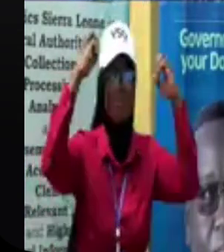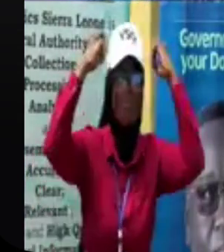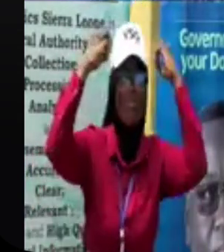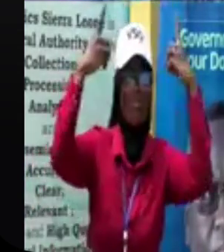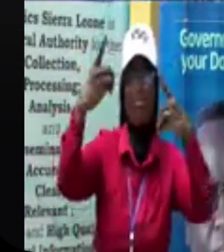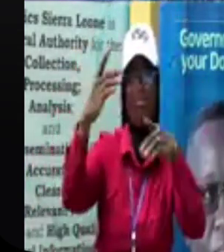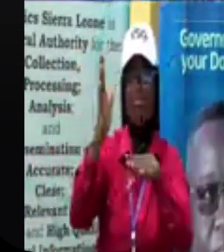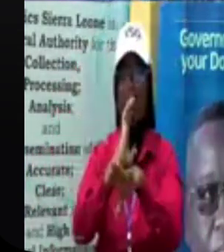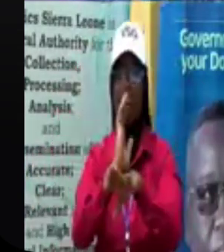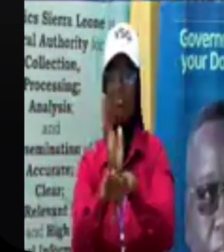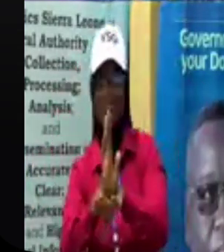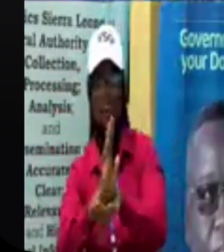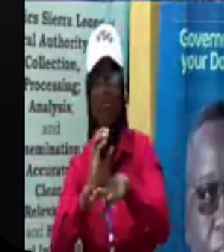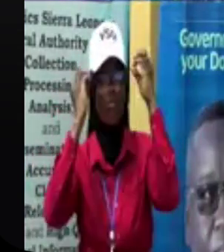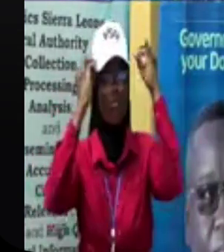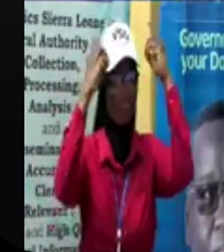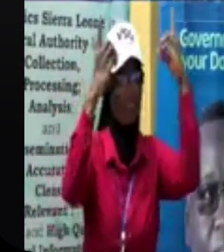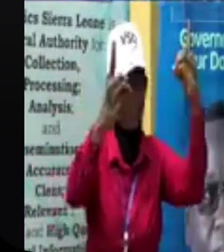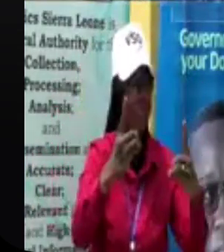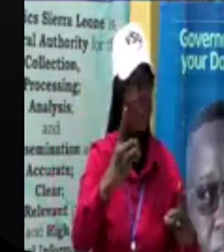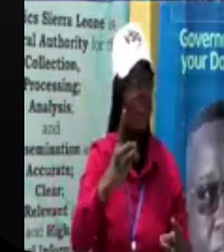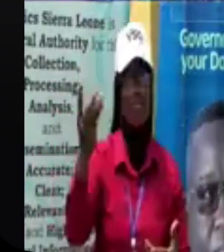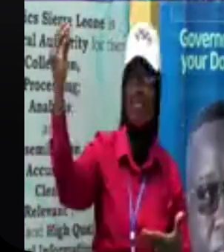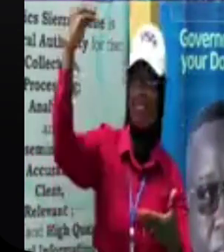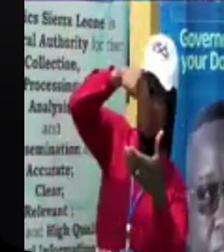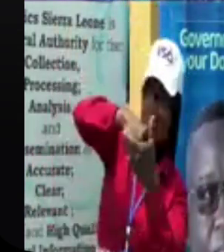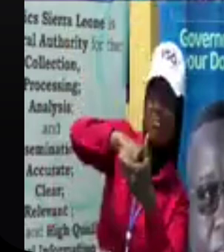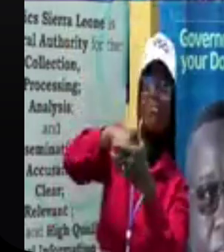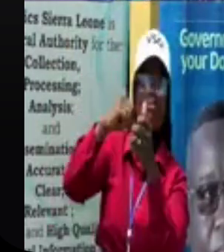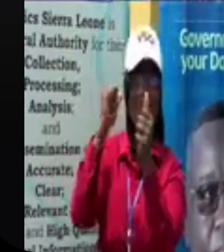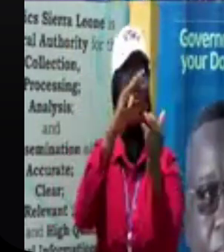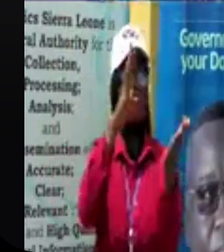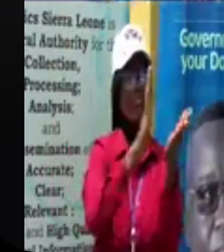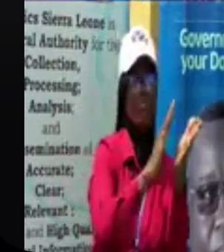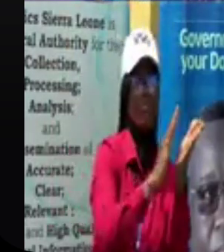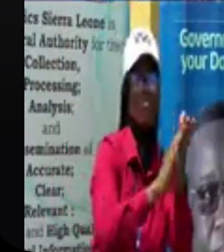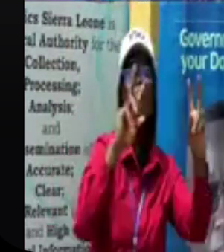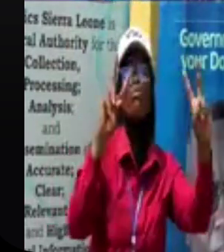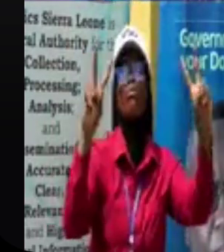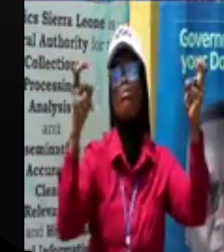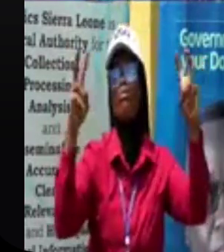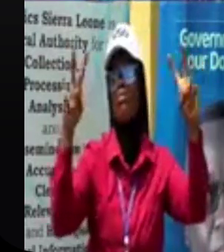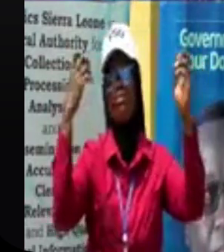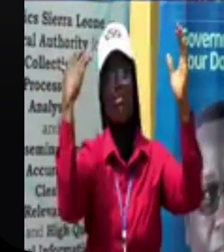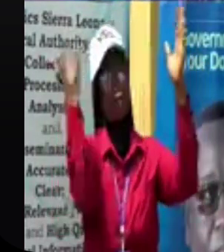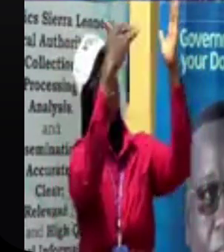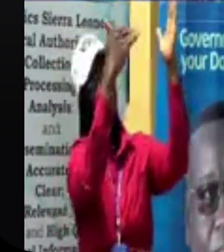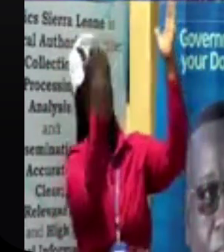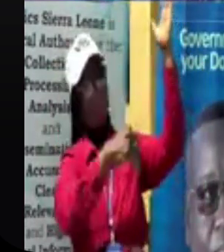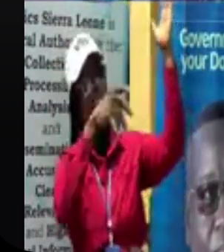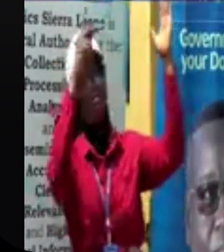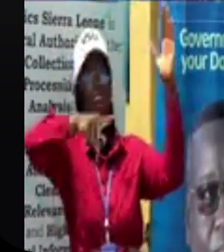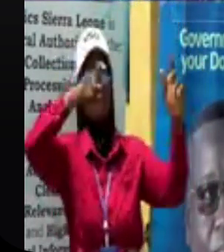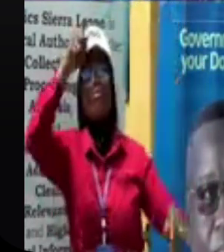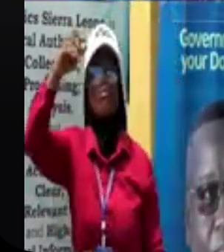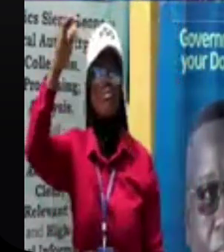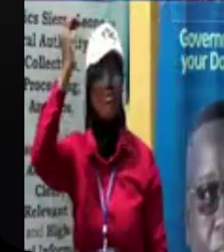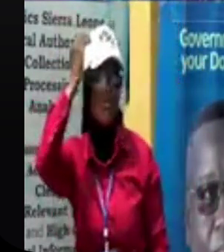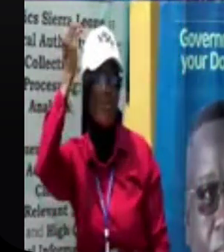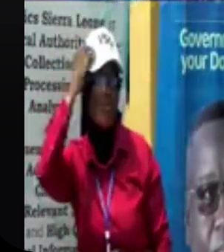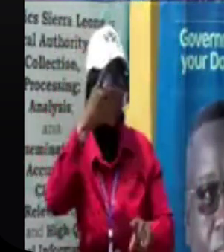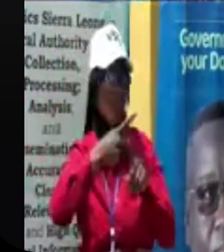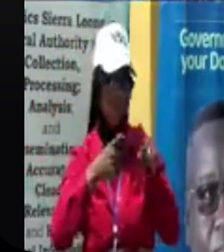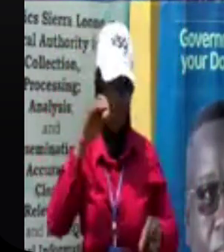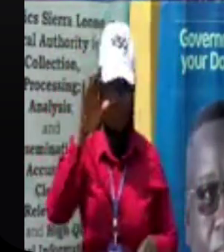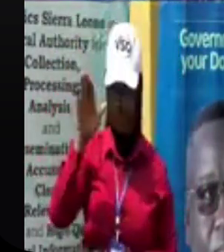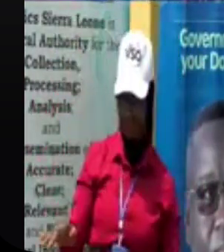civic business education, they include that inside the school curriculum. You know, the people they need for know right from when